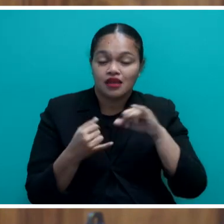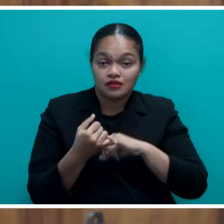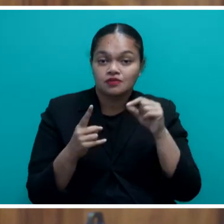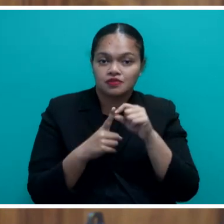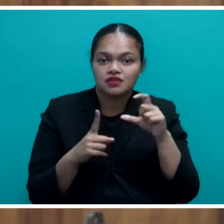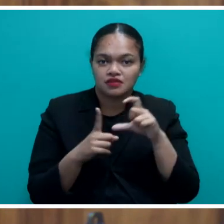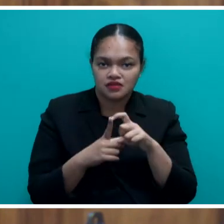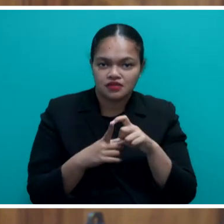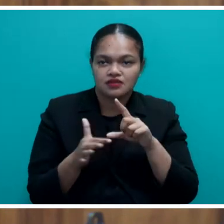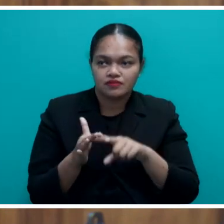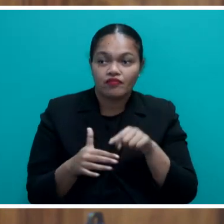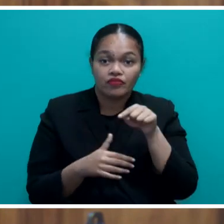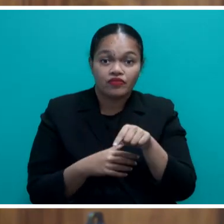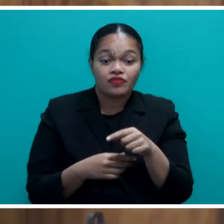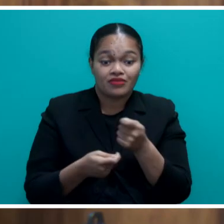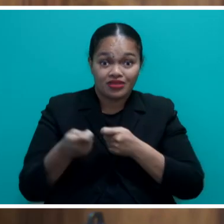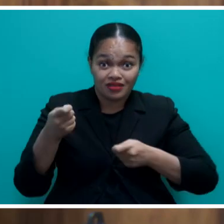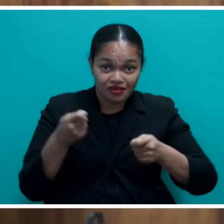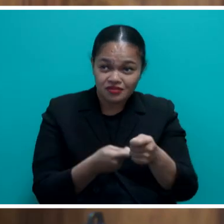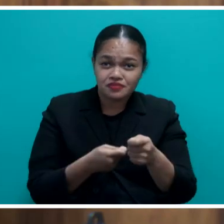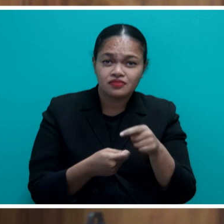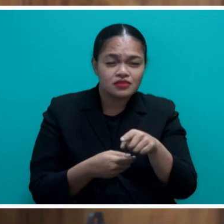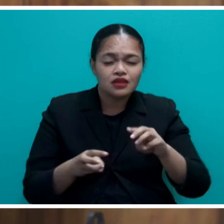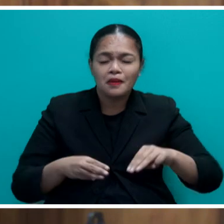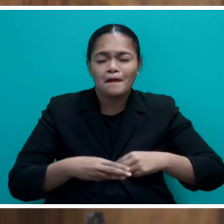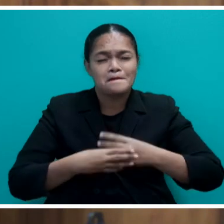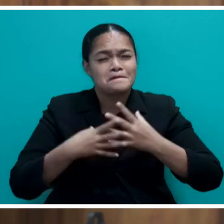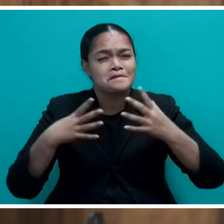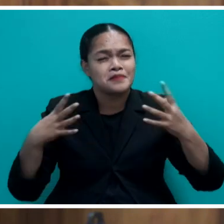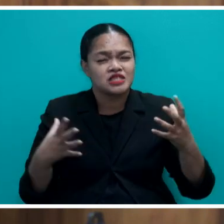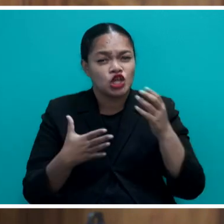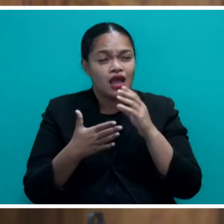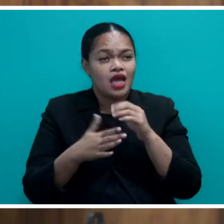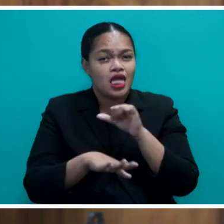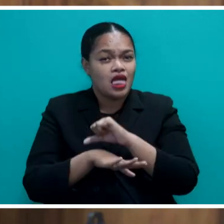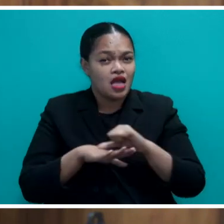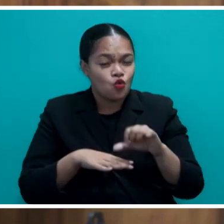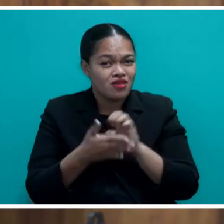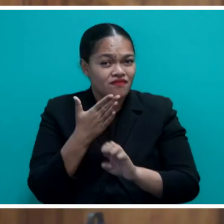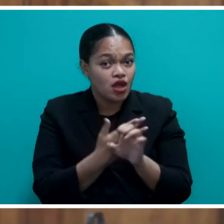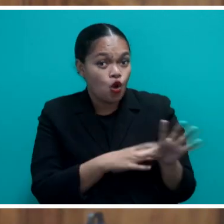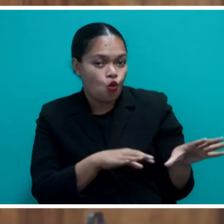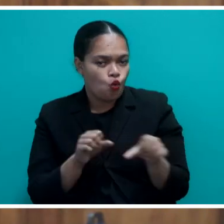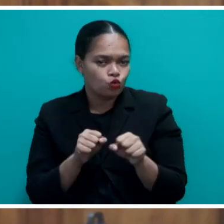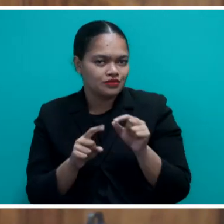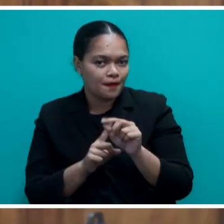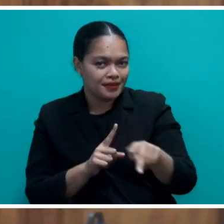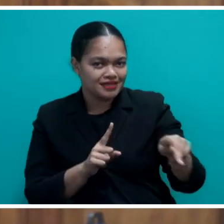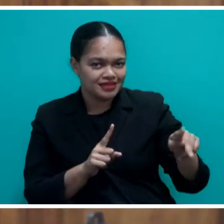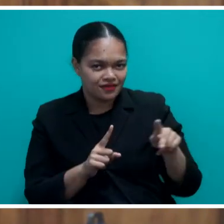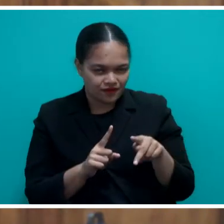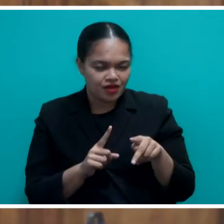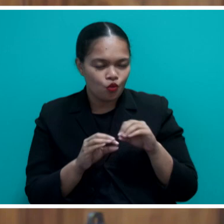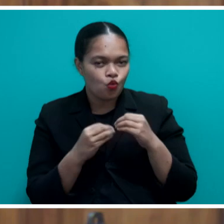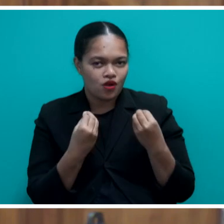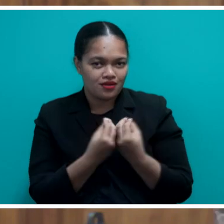The South Pacific Tourism Exchange is a major annual event hosted by the Pacific Tourism Organization,